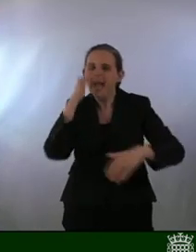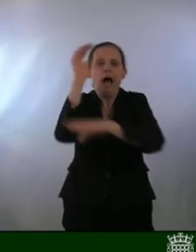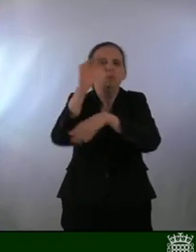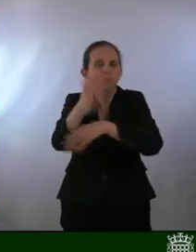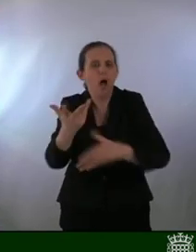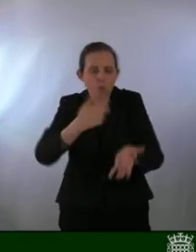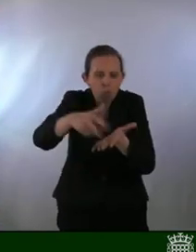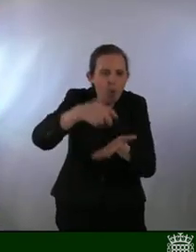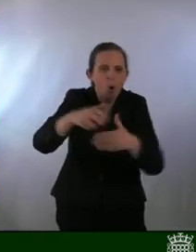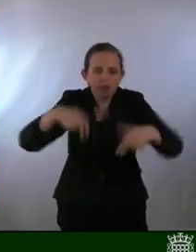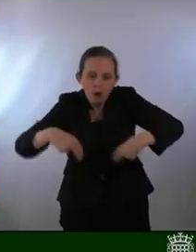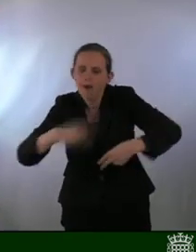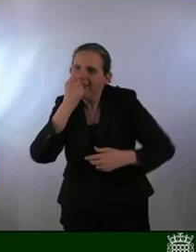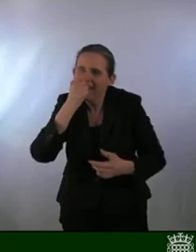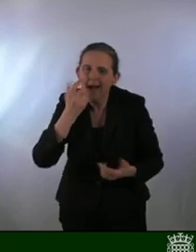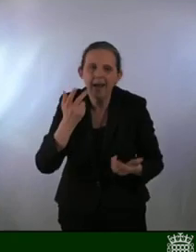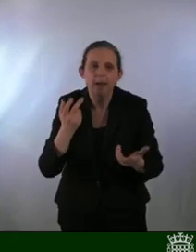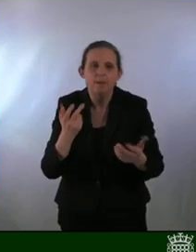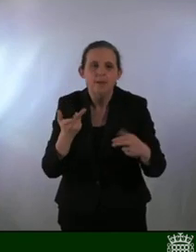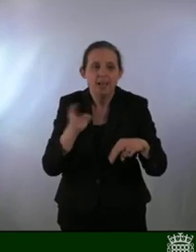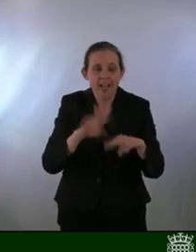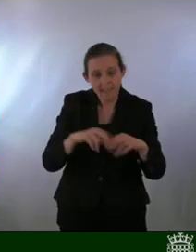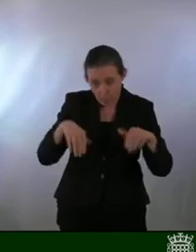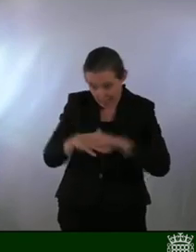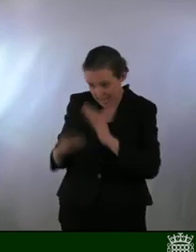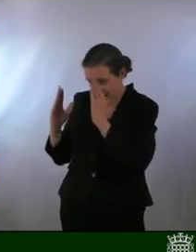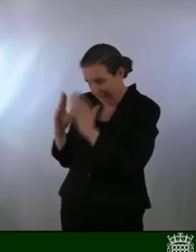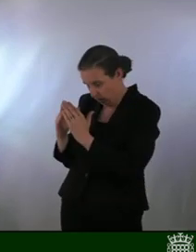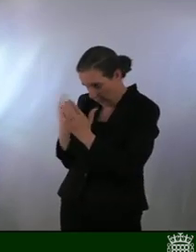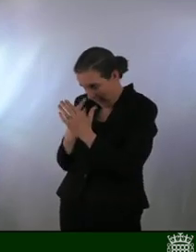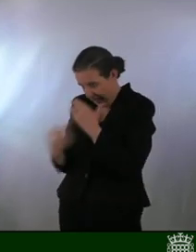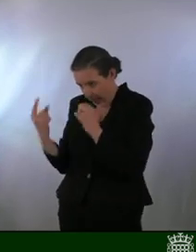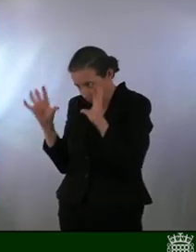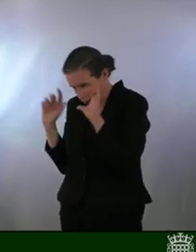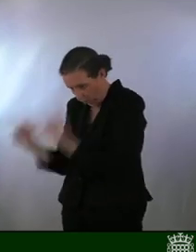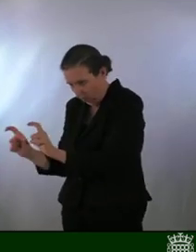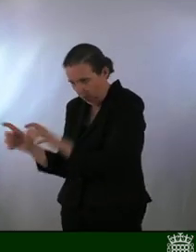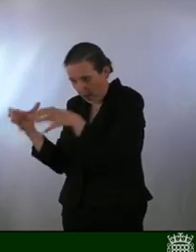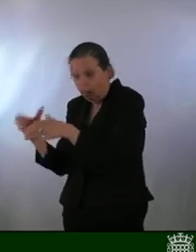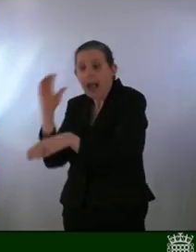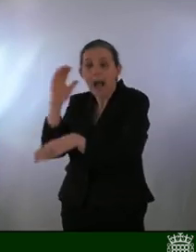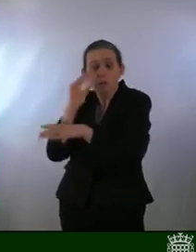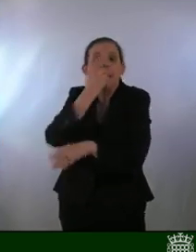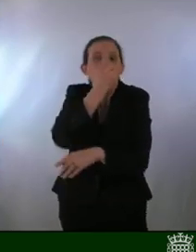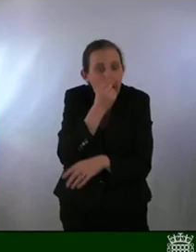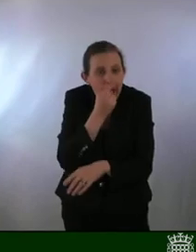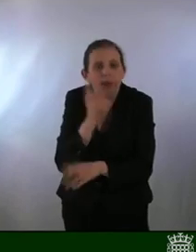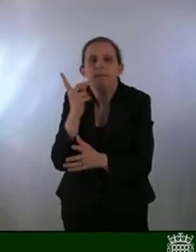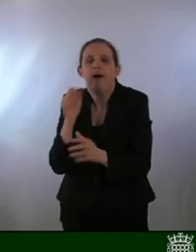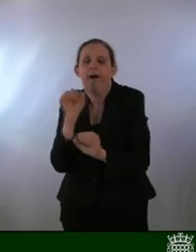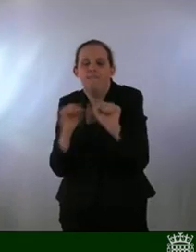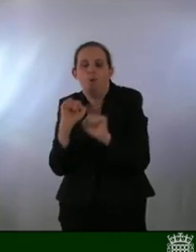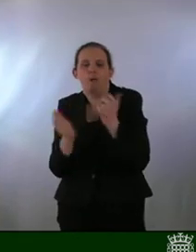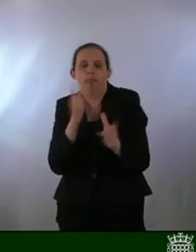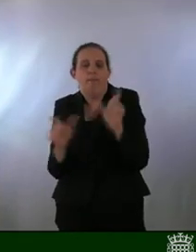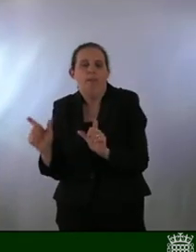pets. But if you're in household isolation, do go outside, but try to avoid other people. It's